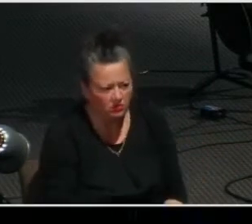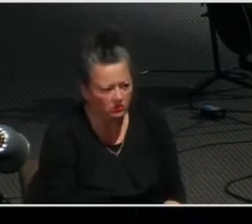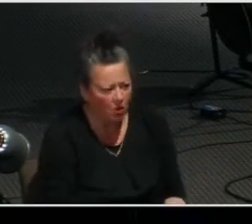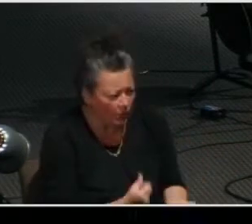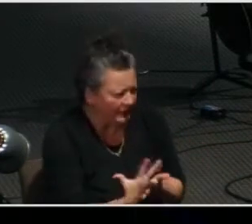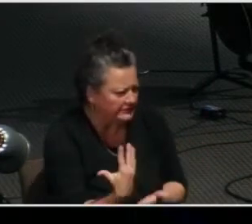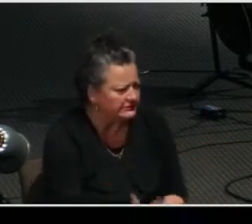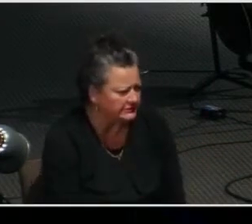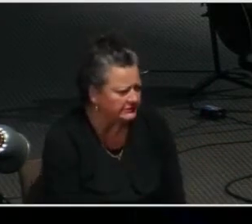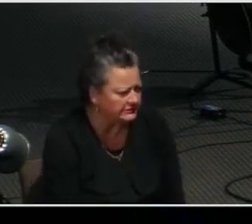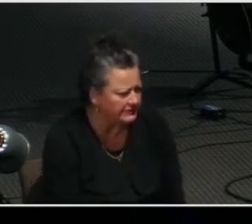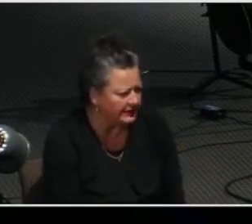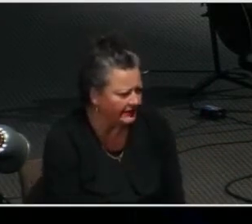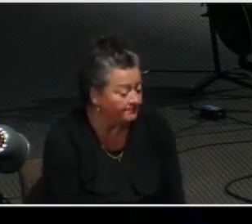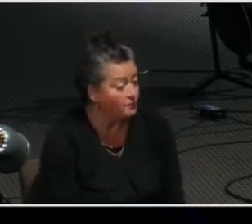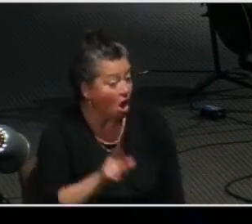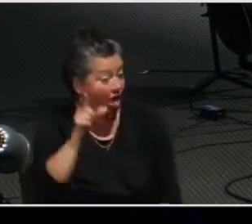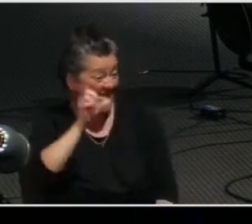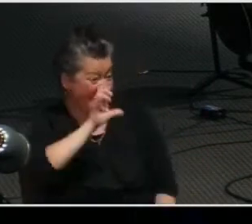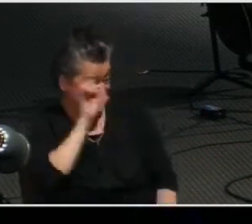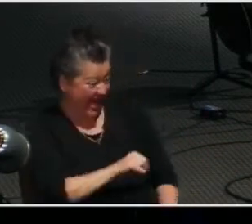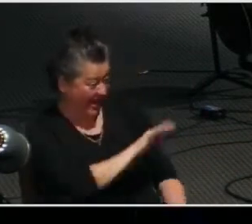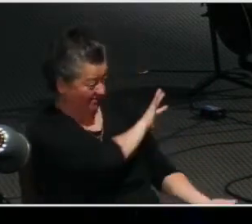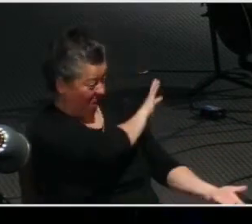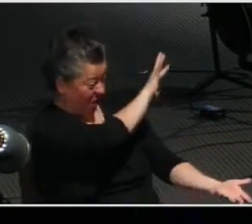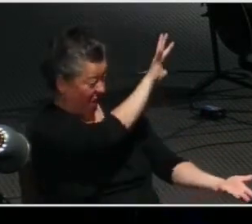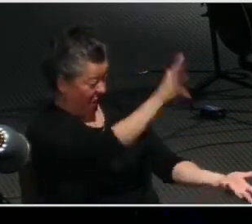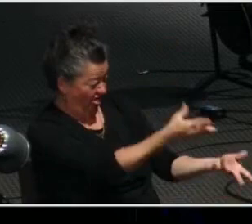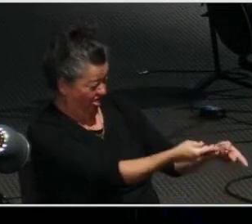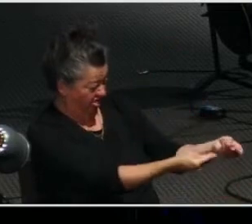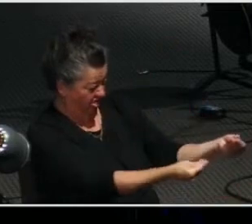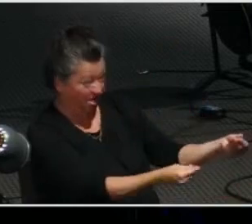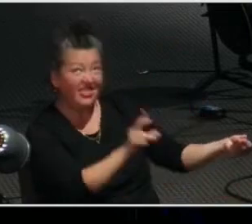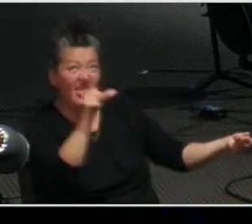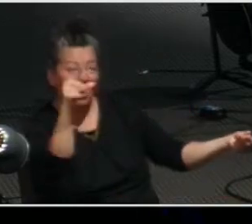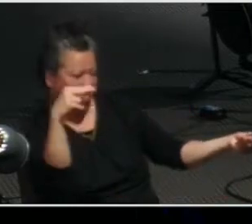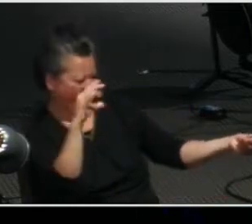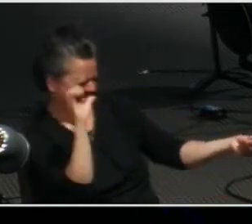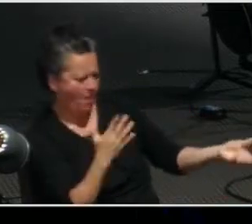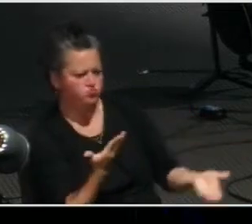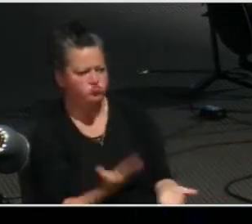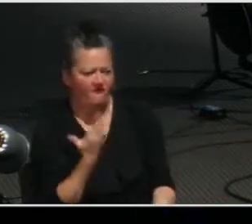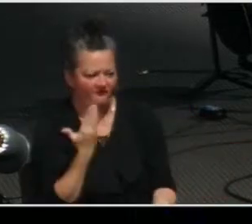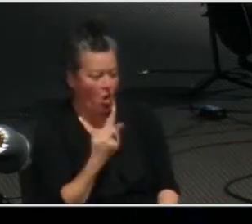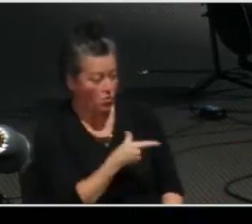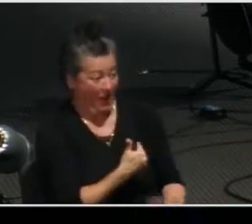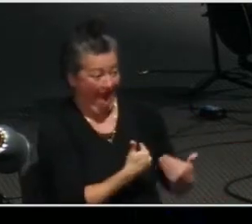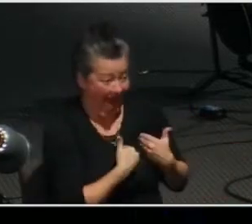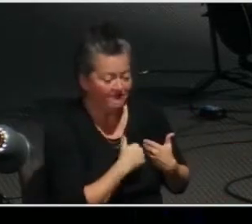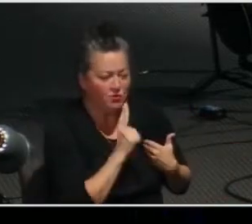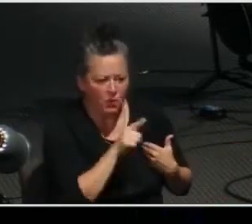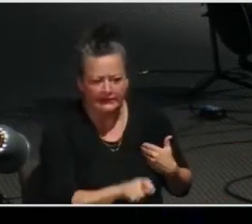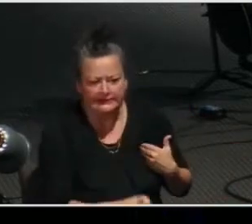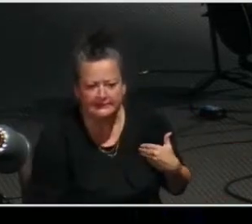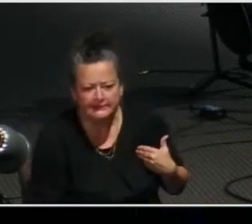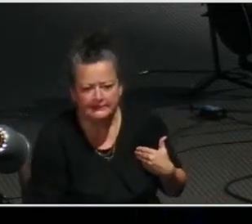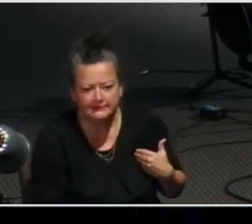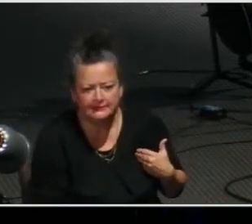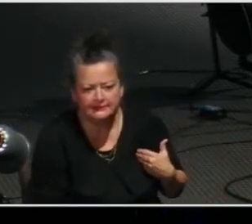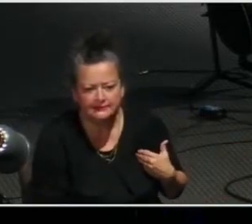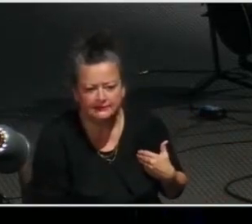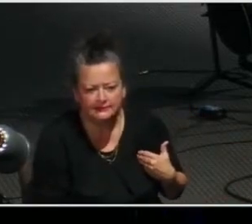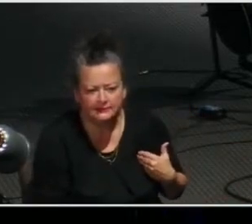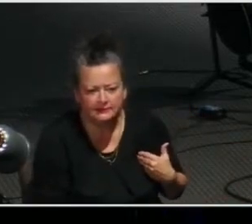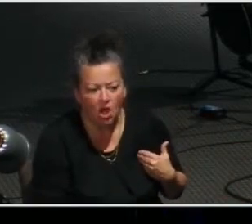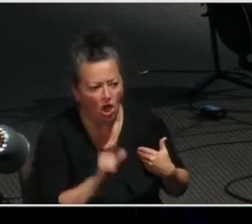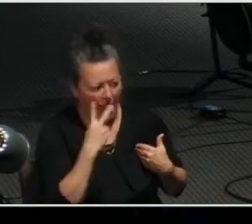And God will look at all this evidence, and he sees the unused riches stowed away, and he sees the moth-eaten